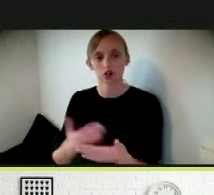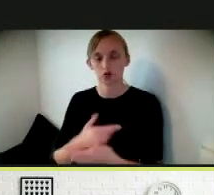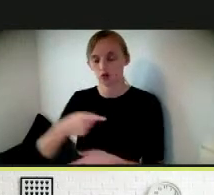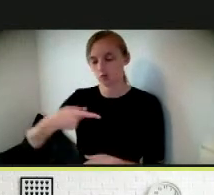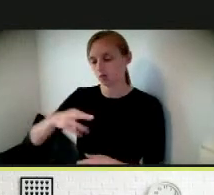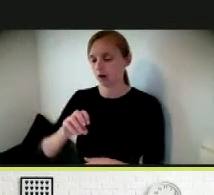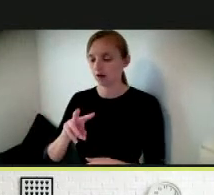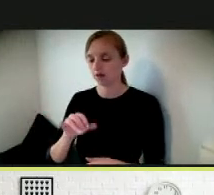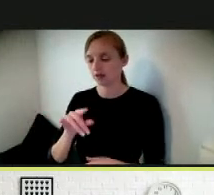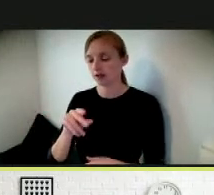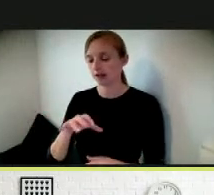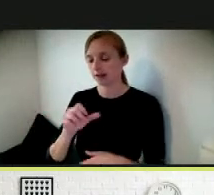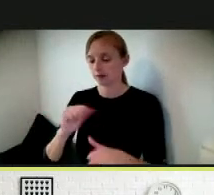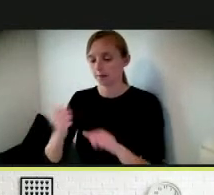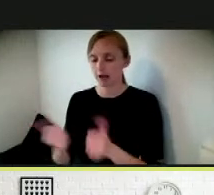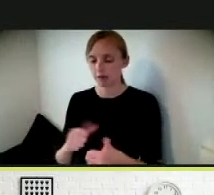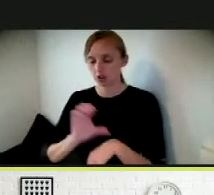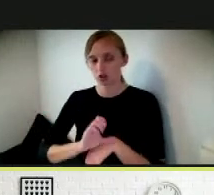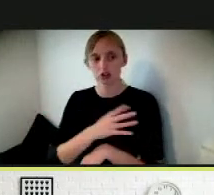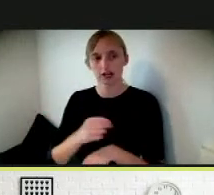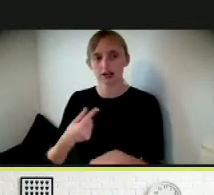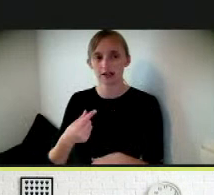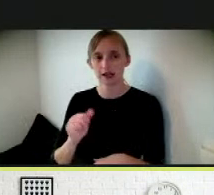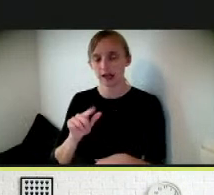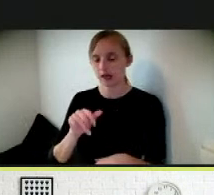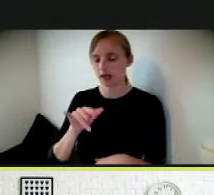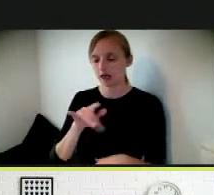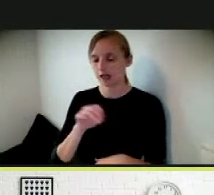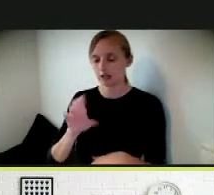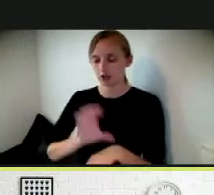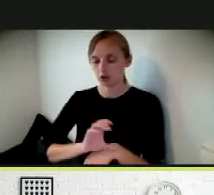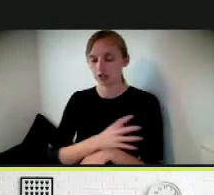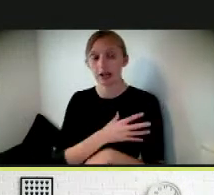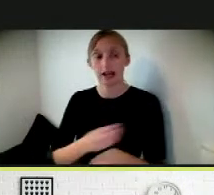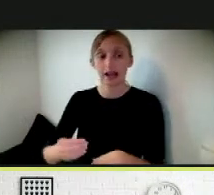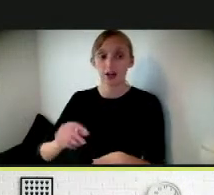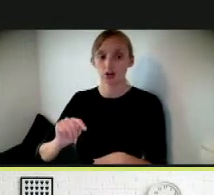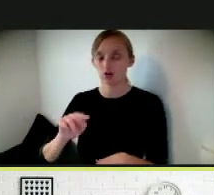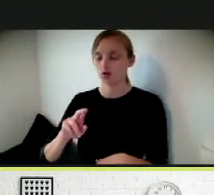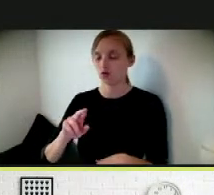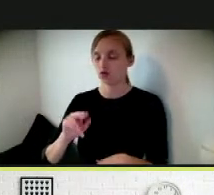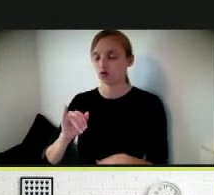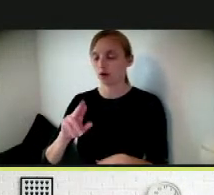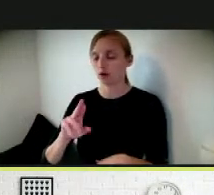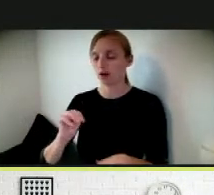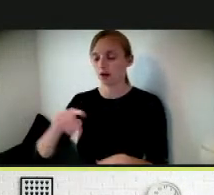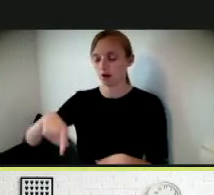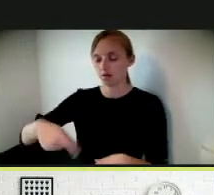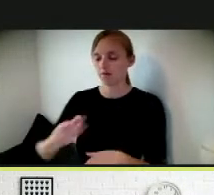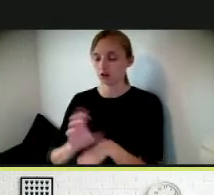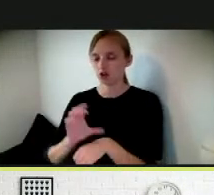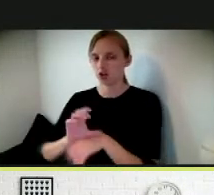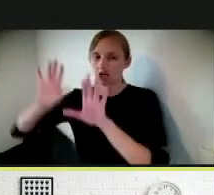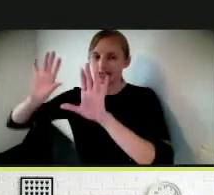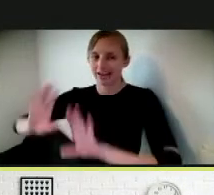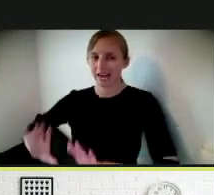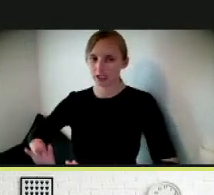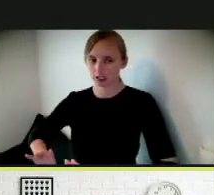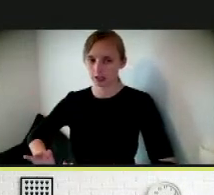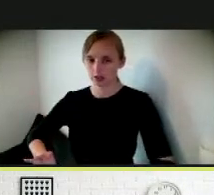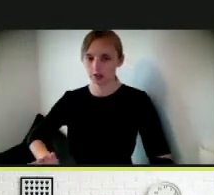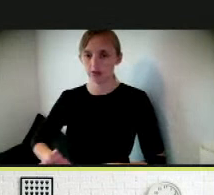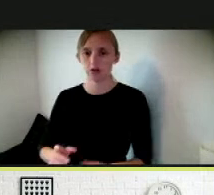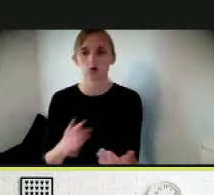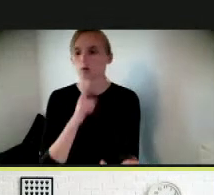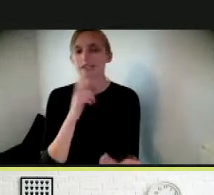Church. And then also at Triumph Church on Sundays. We've made it very easy for anyone to